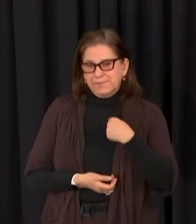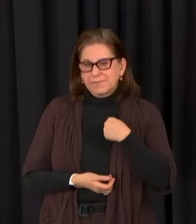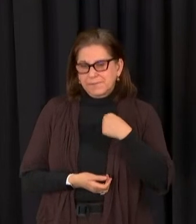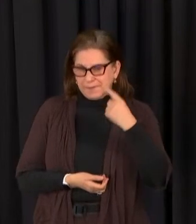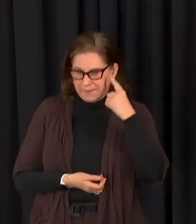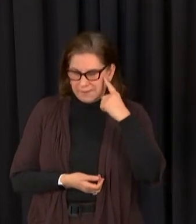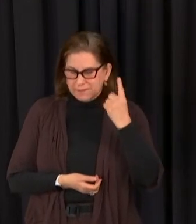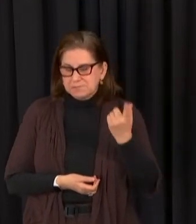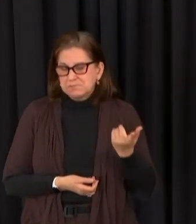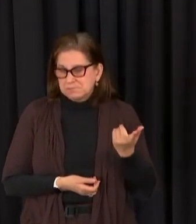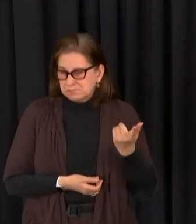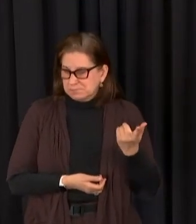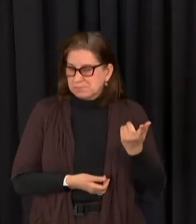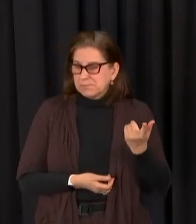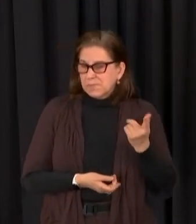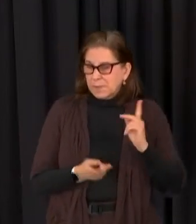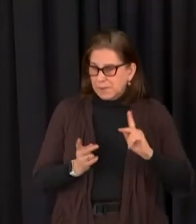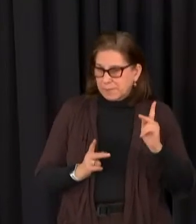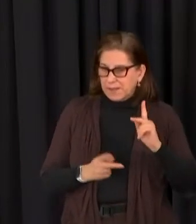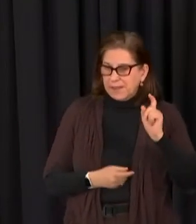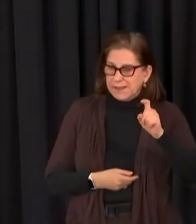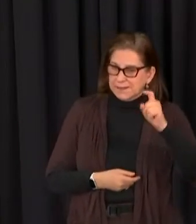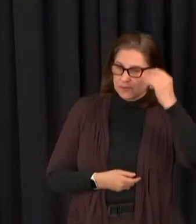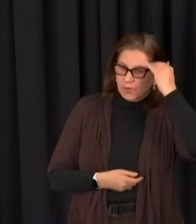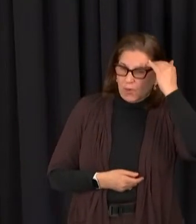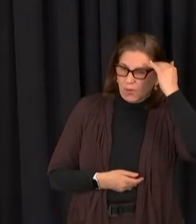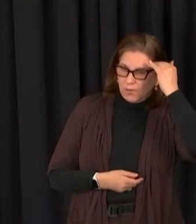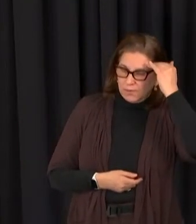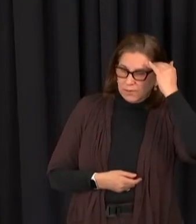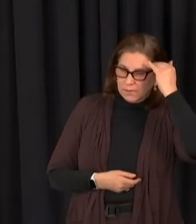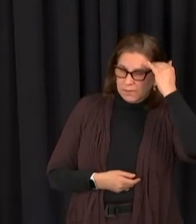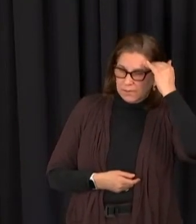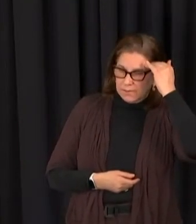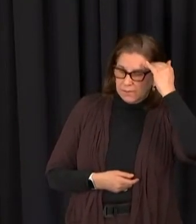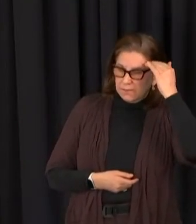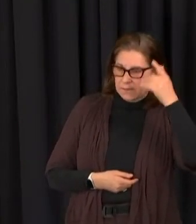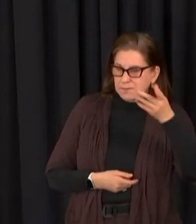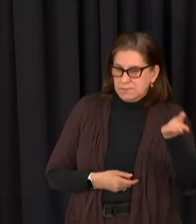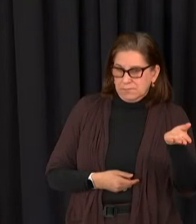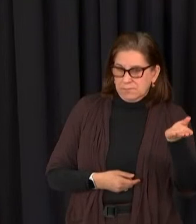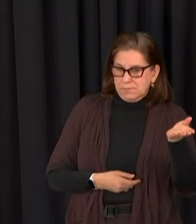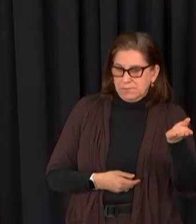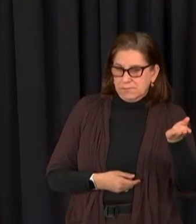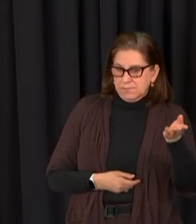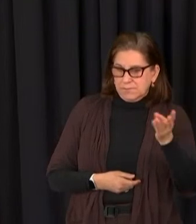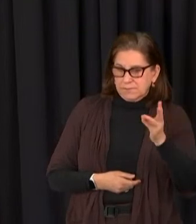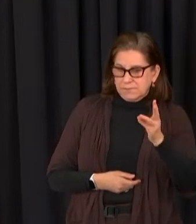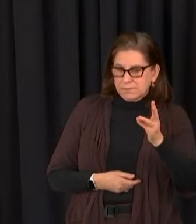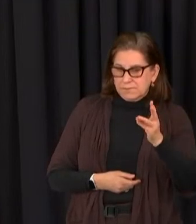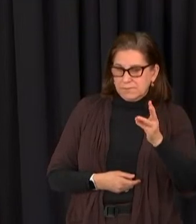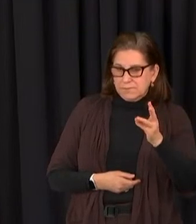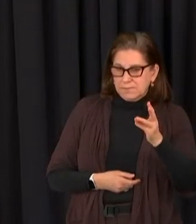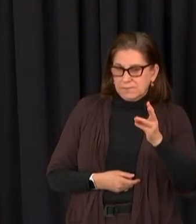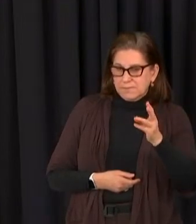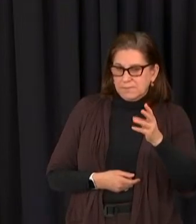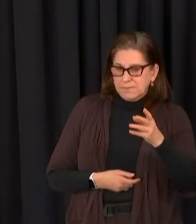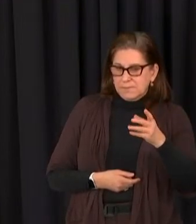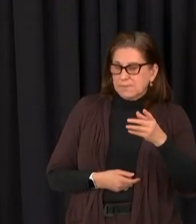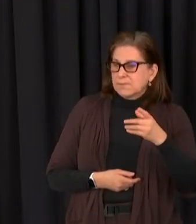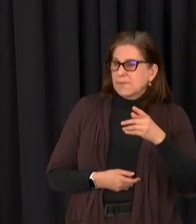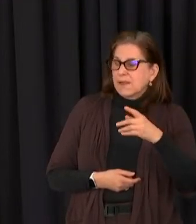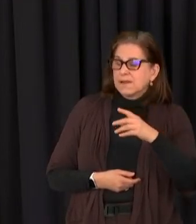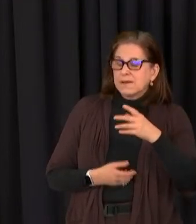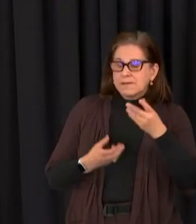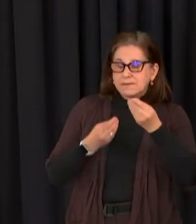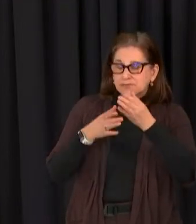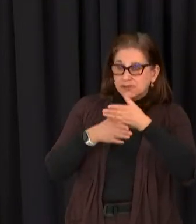helpful for people to know that a lot of times when people are saying sending a link, it goes out as a link to an eligible group of